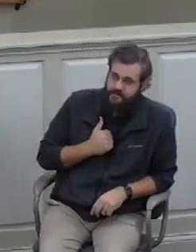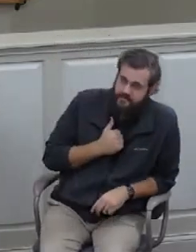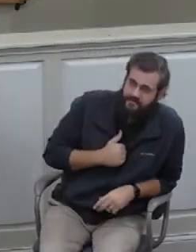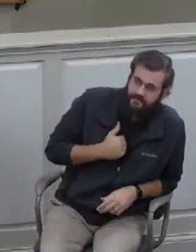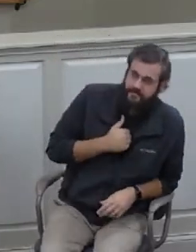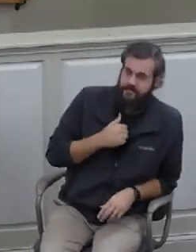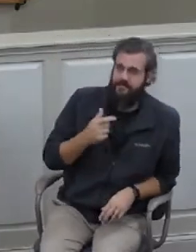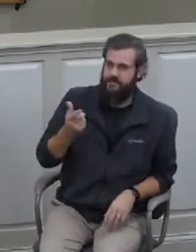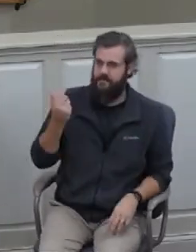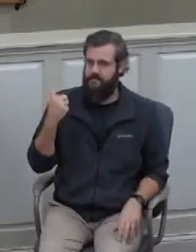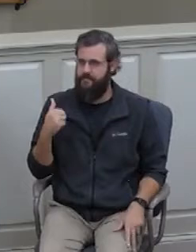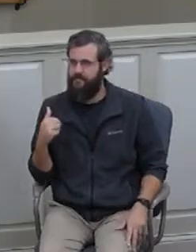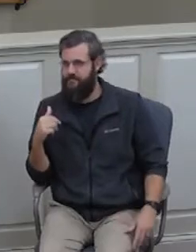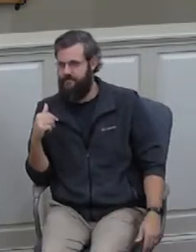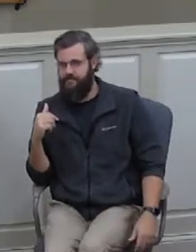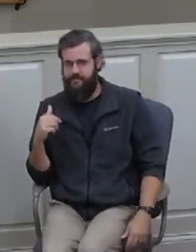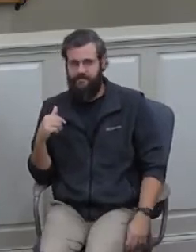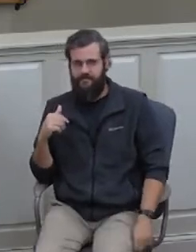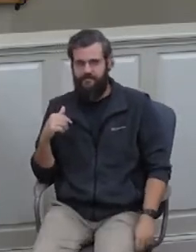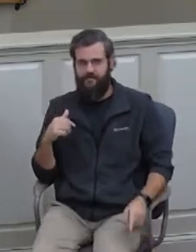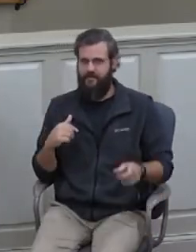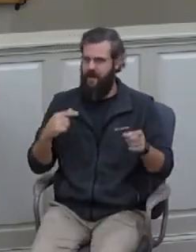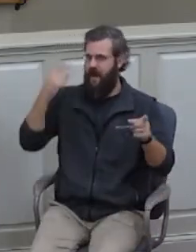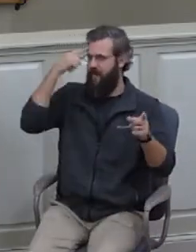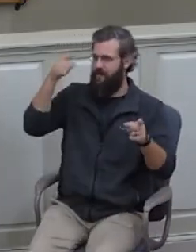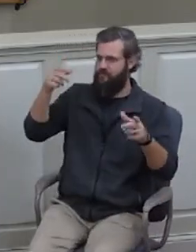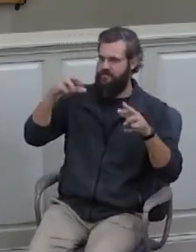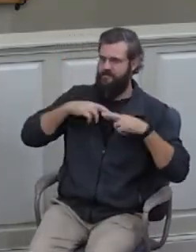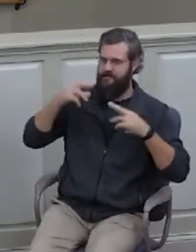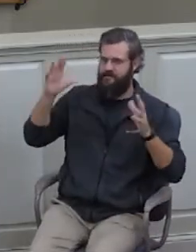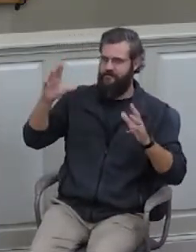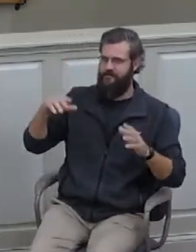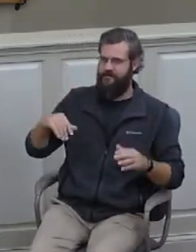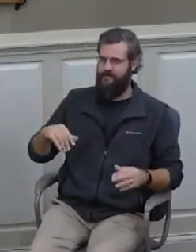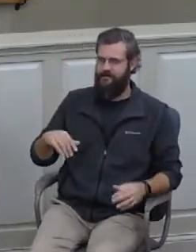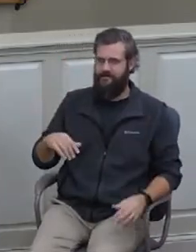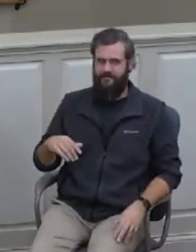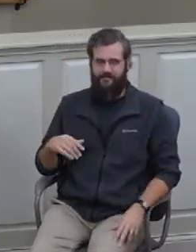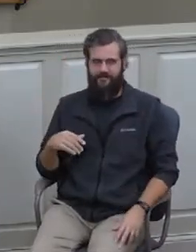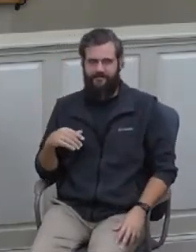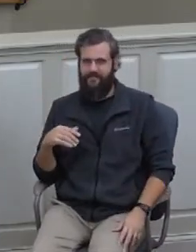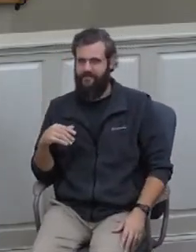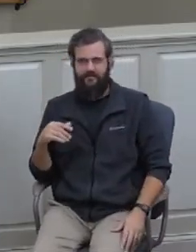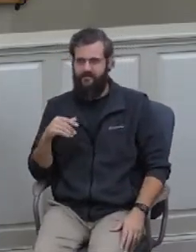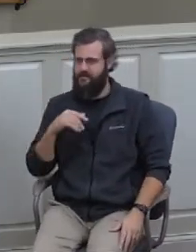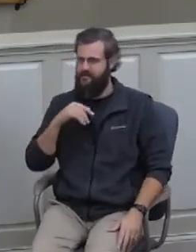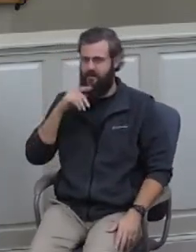Get up here. I thought you retired. Who